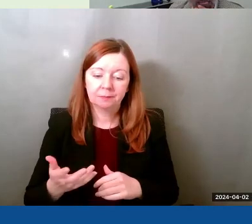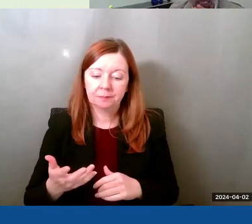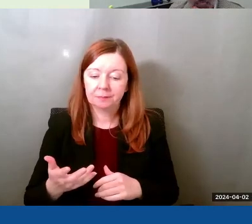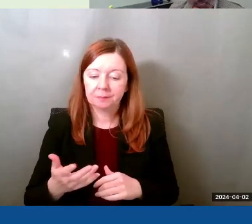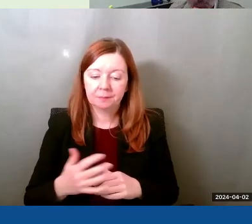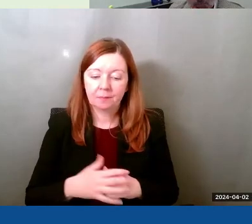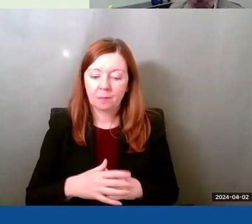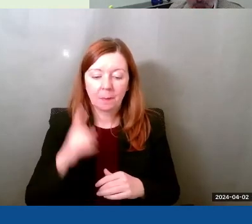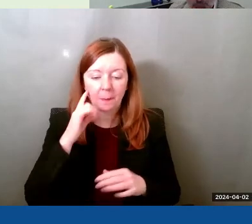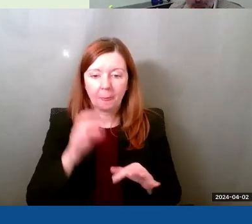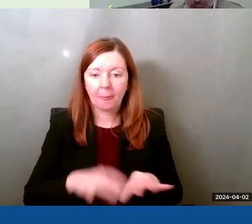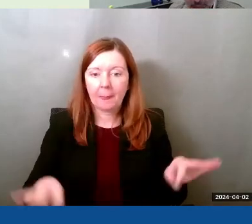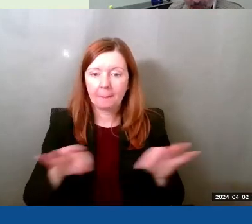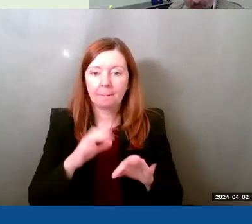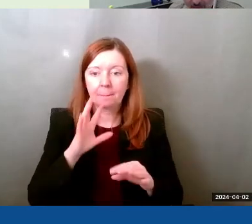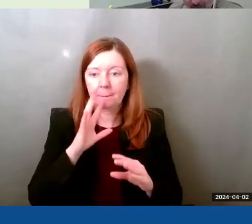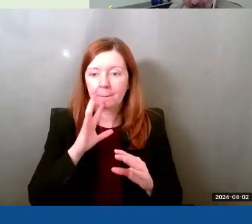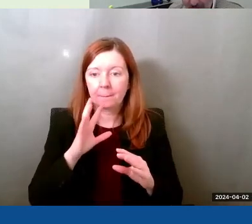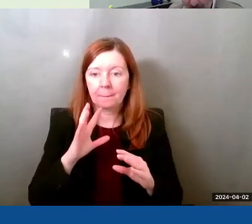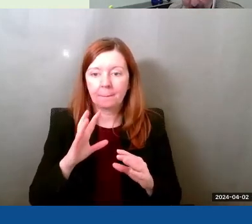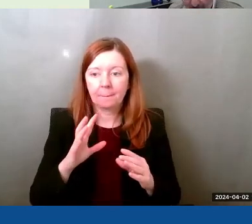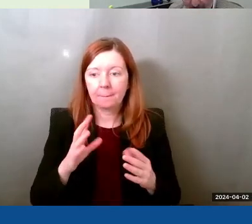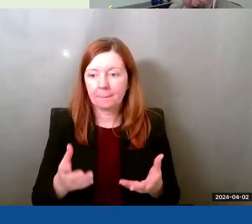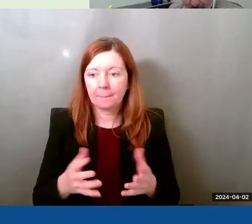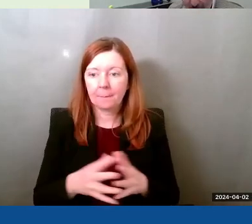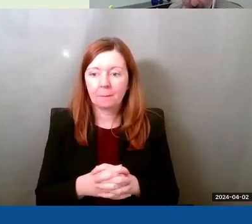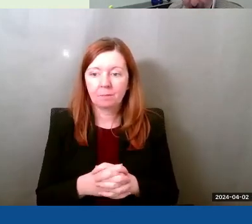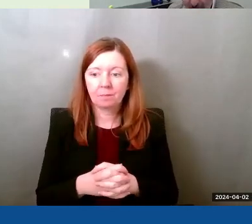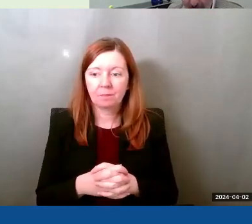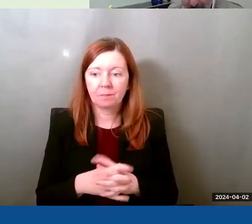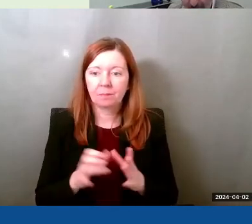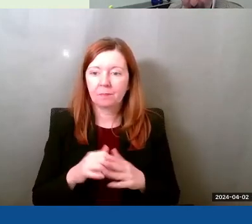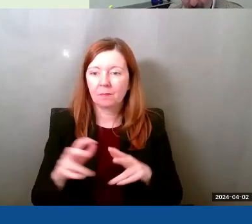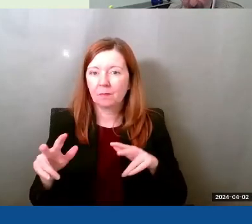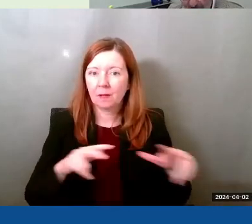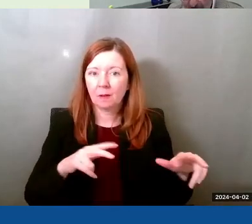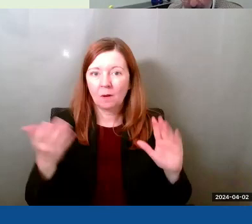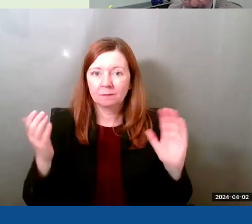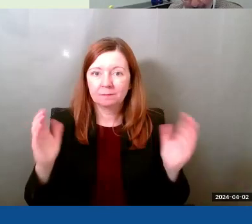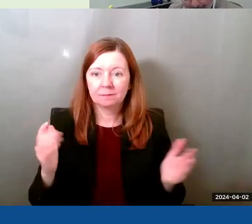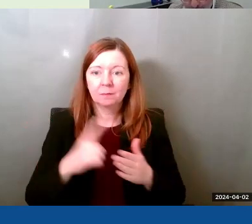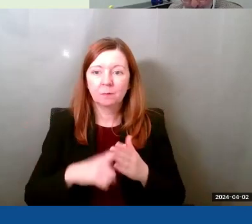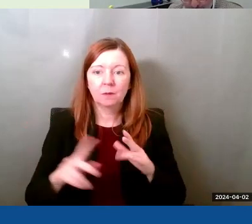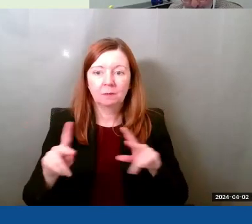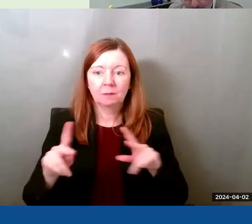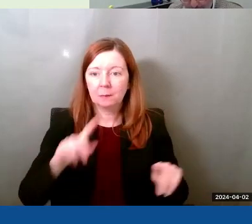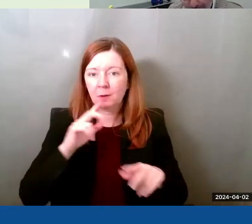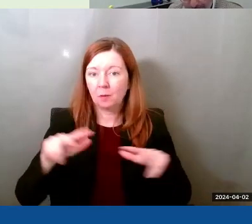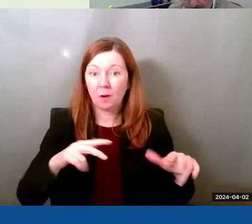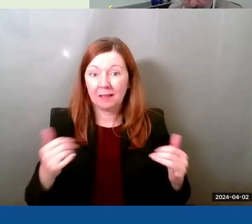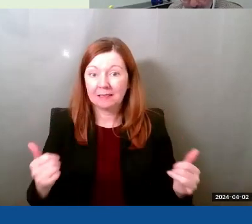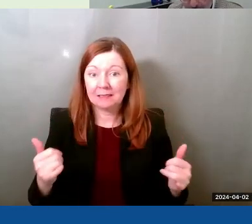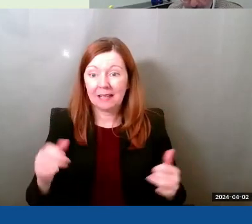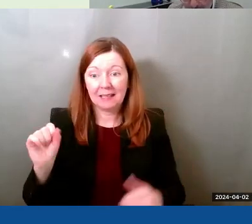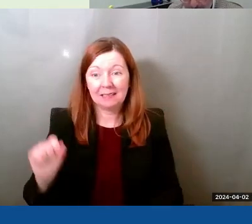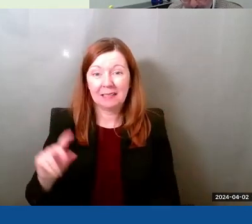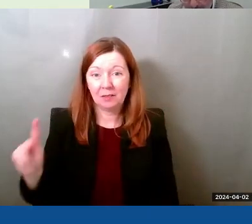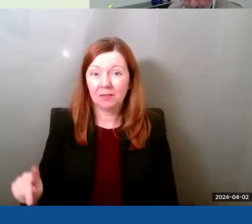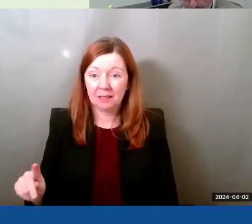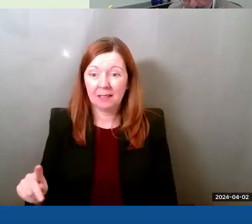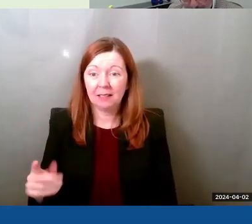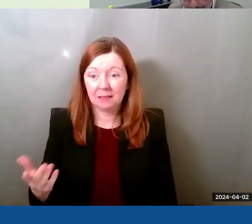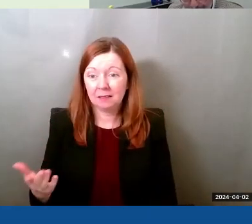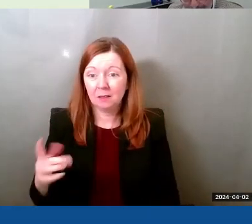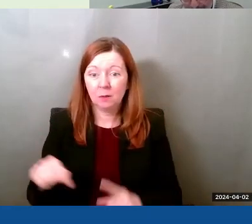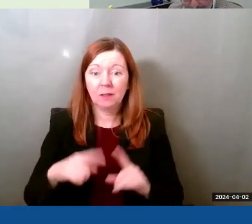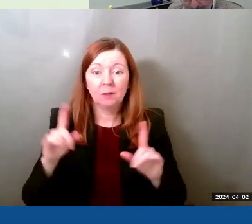I think it's important. We've spoken to this a little bit, but that walk is comparable to what folks are walking today at South Philly.